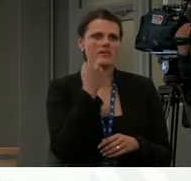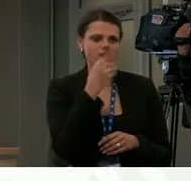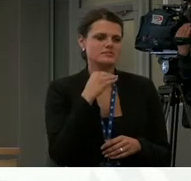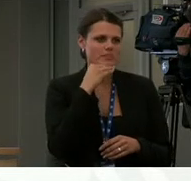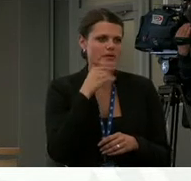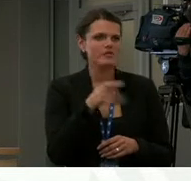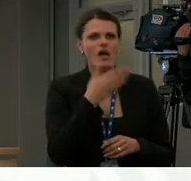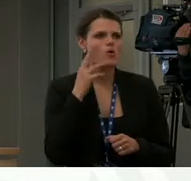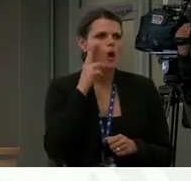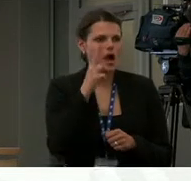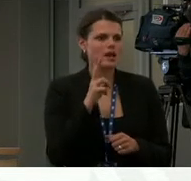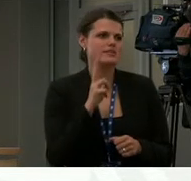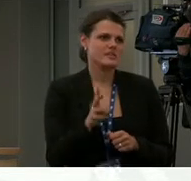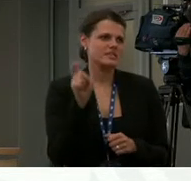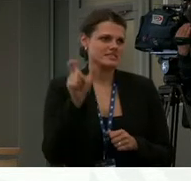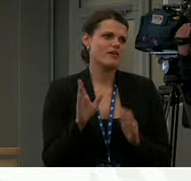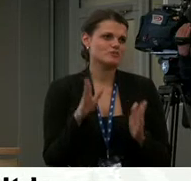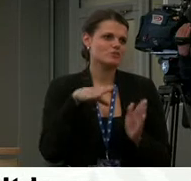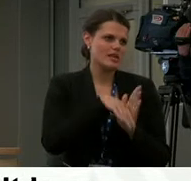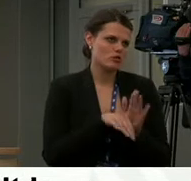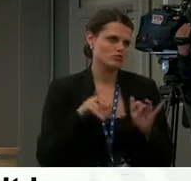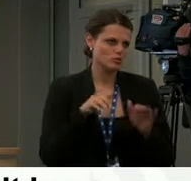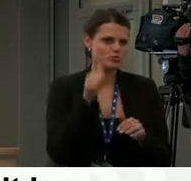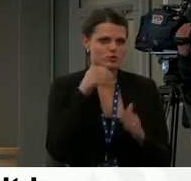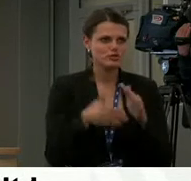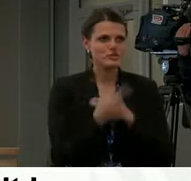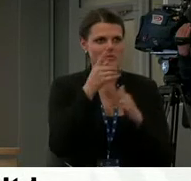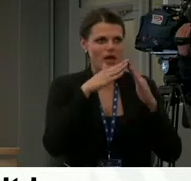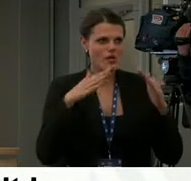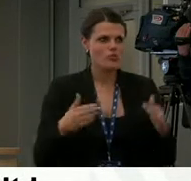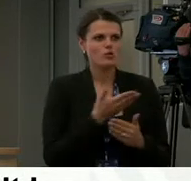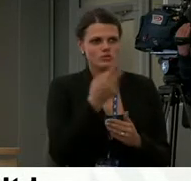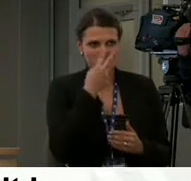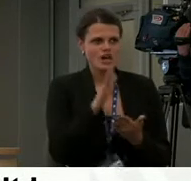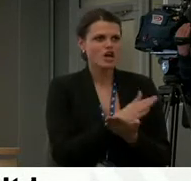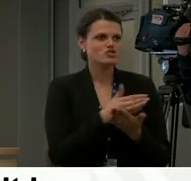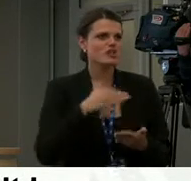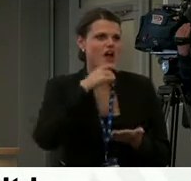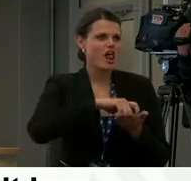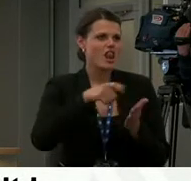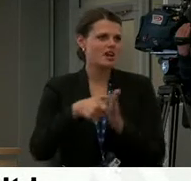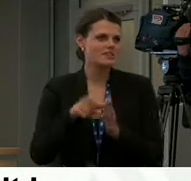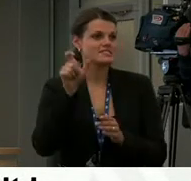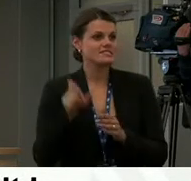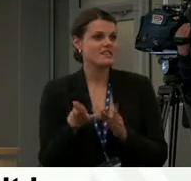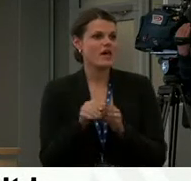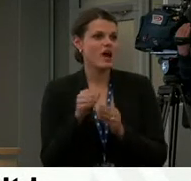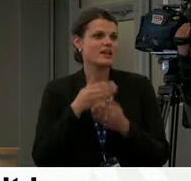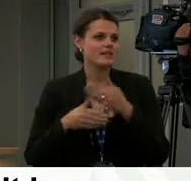It's no guarantee of inclusion, because very often under one roof you see separate classes for children with